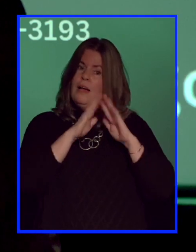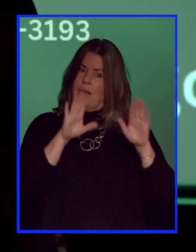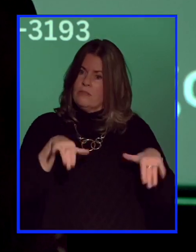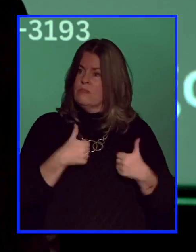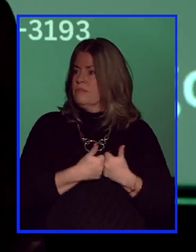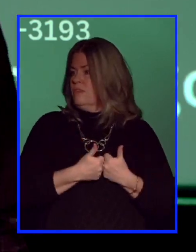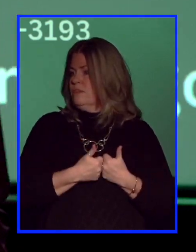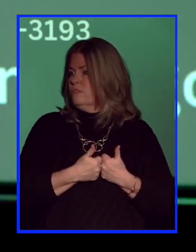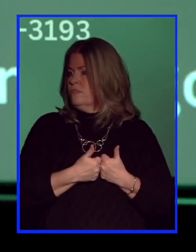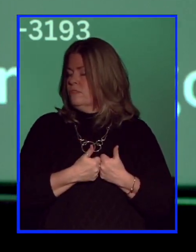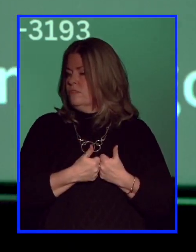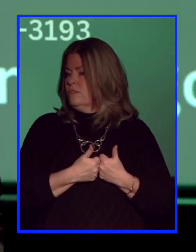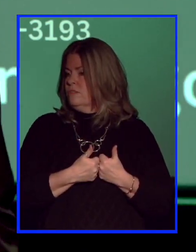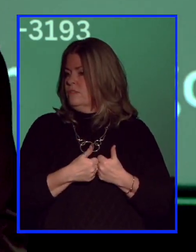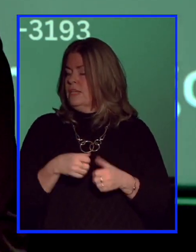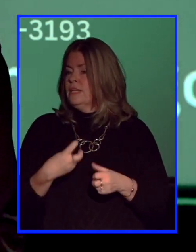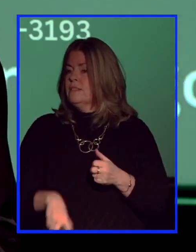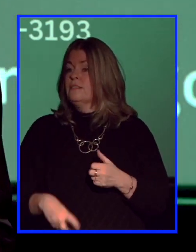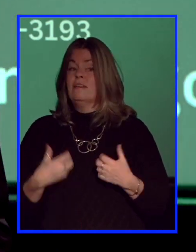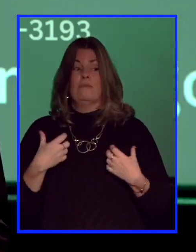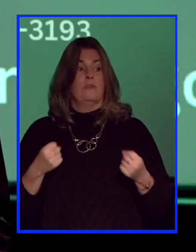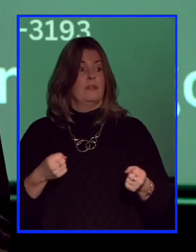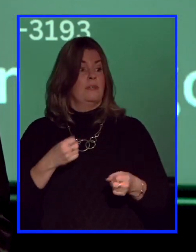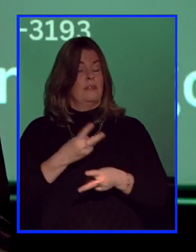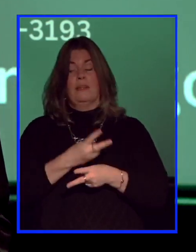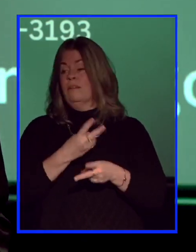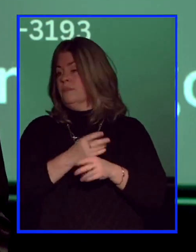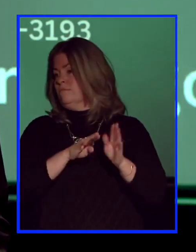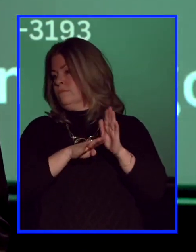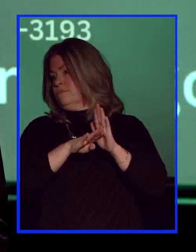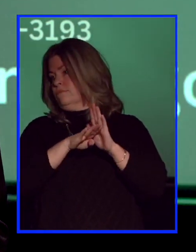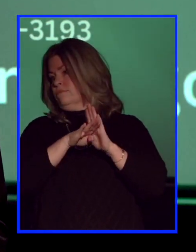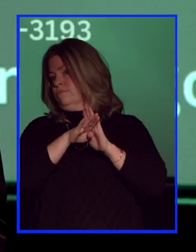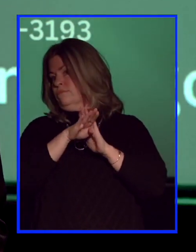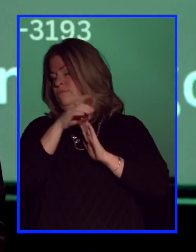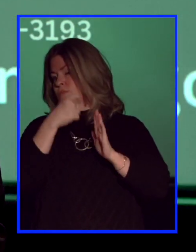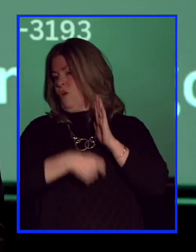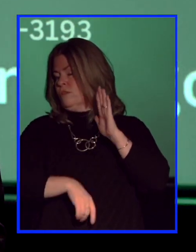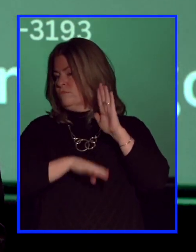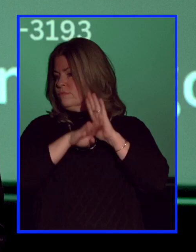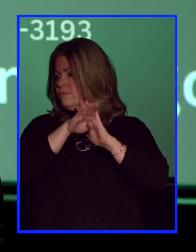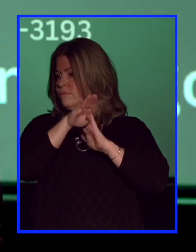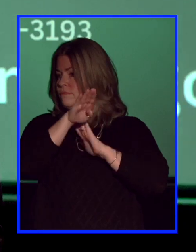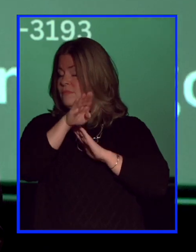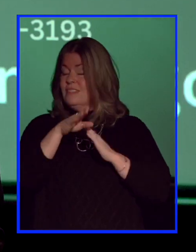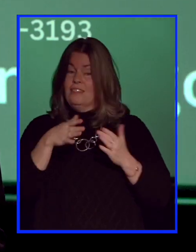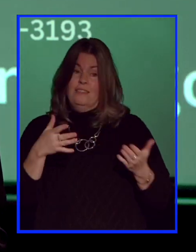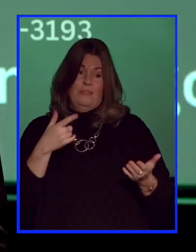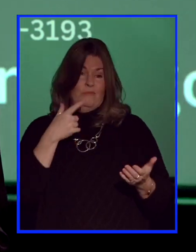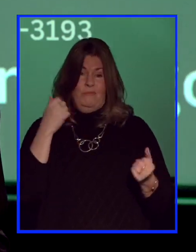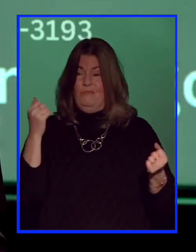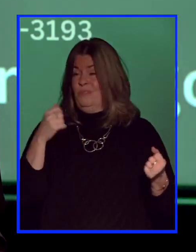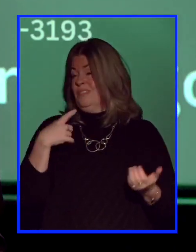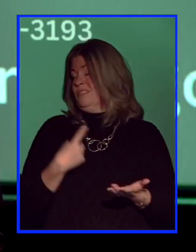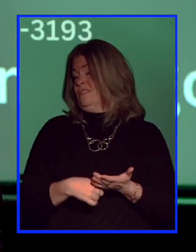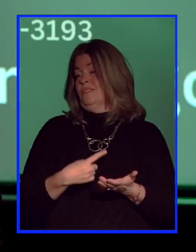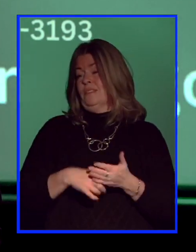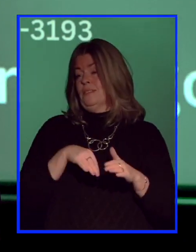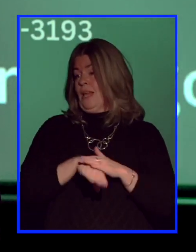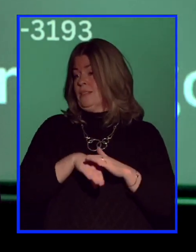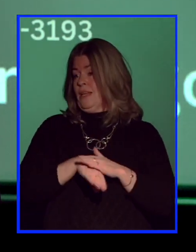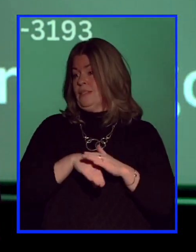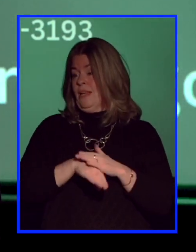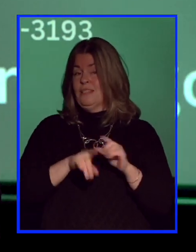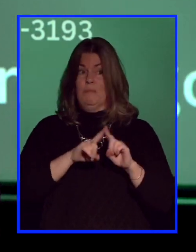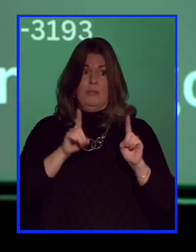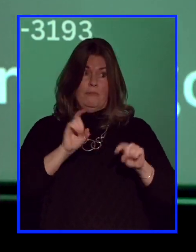know, it's really, really tough when the cost of healthcare is going up so much. And we can talk all we want about access, but if the cost keeps going up and up, it's not